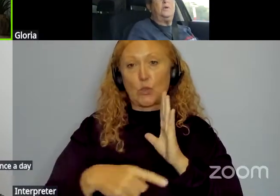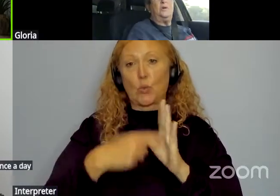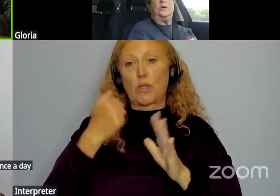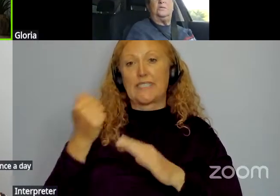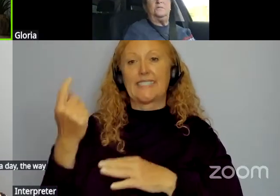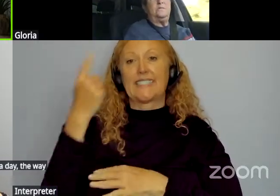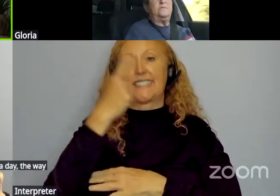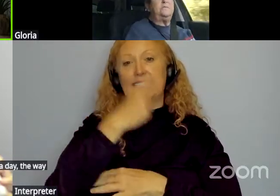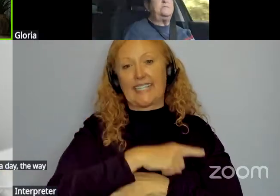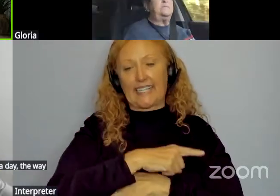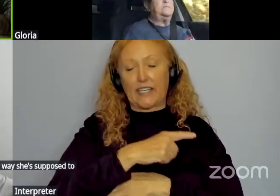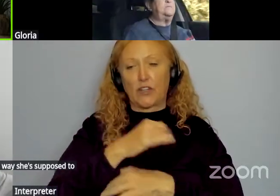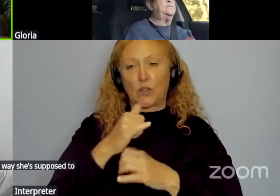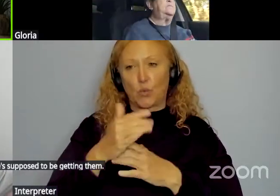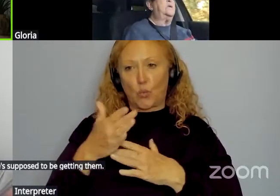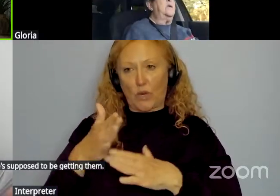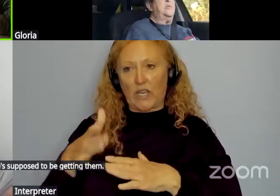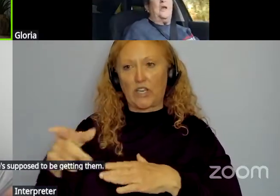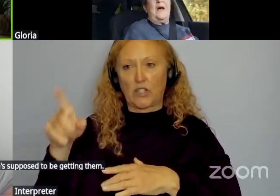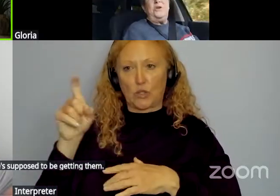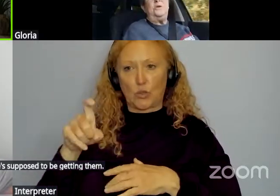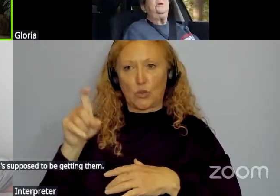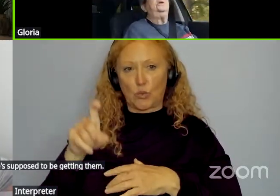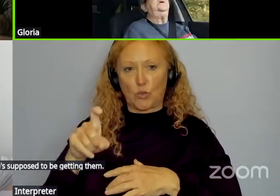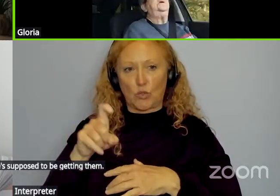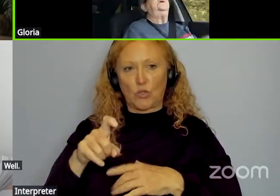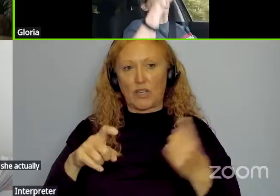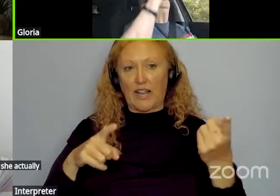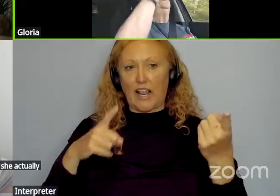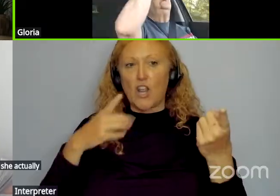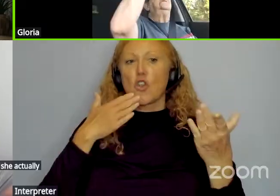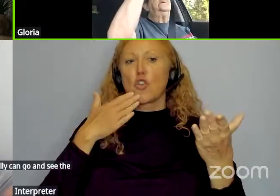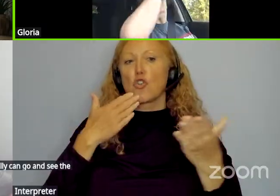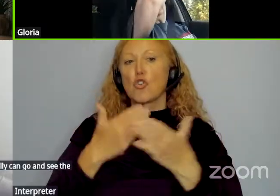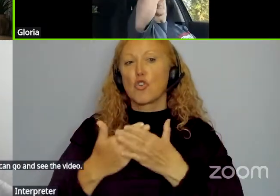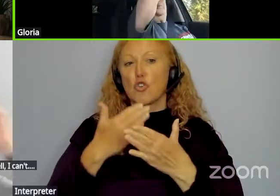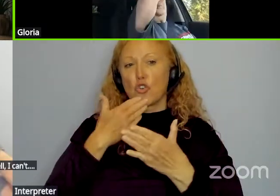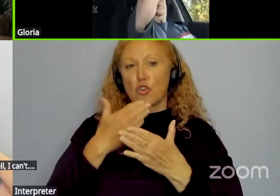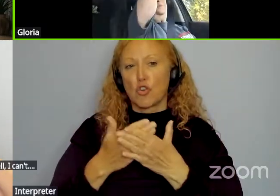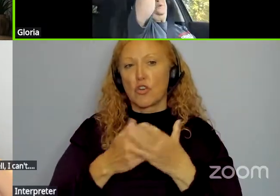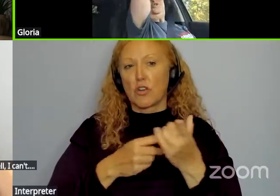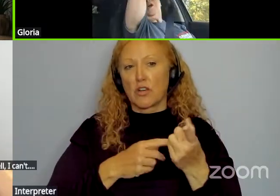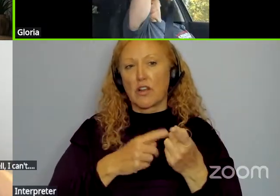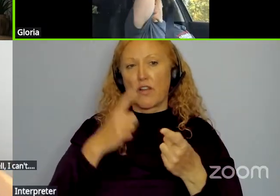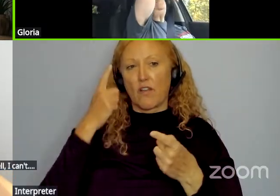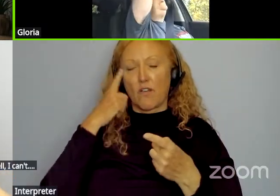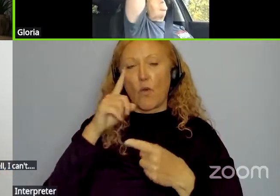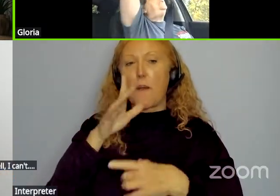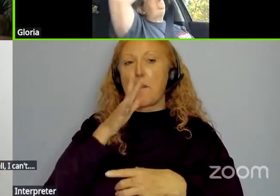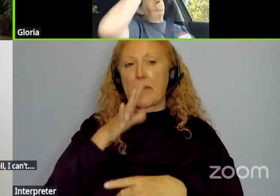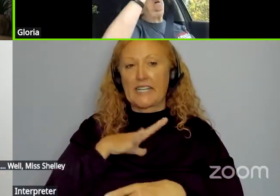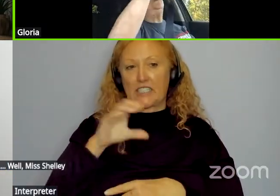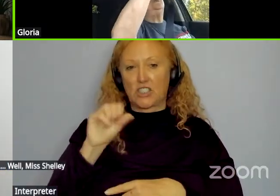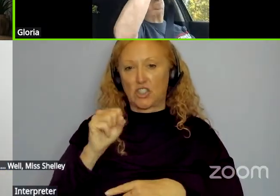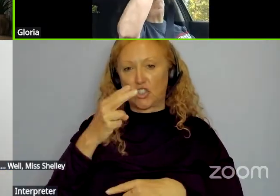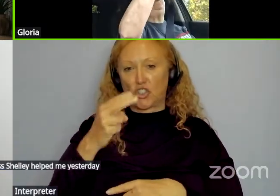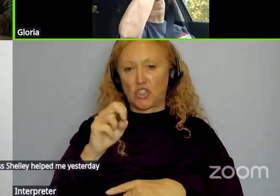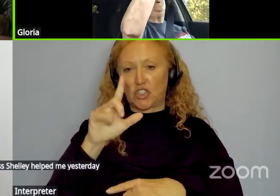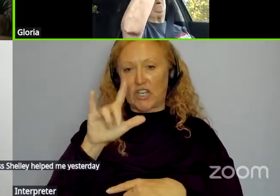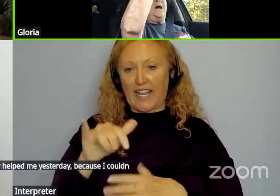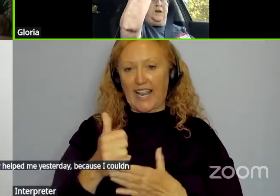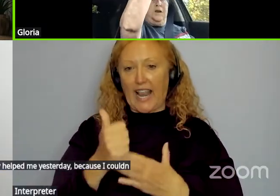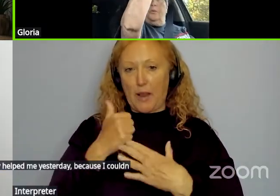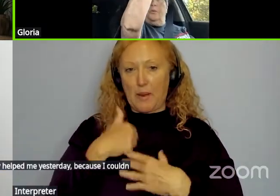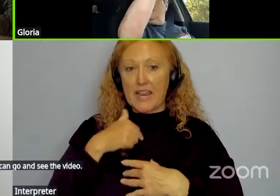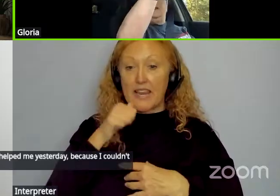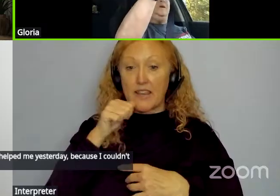she's go. supposed Good. to be getting them. And she Well, actually can see the video. well, Miss Shelley helped me yesterday because I couldn't figure out